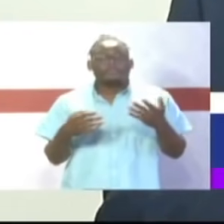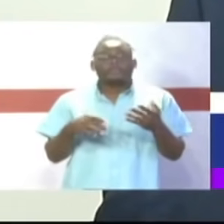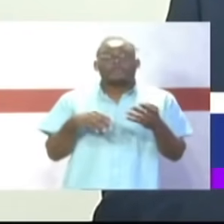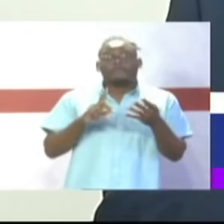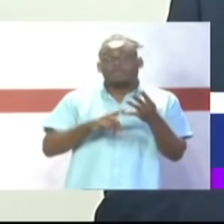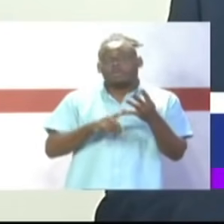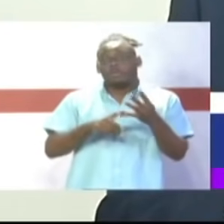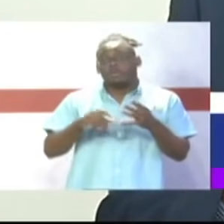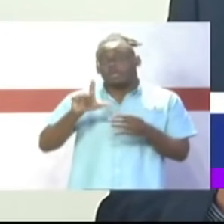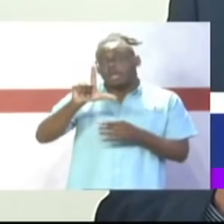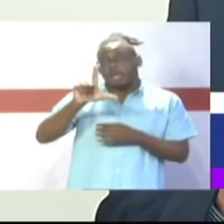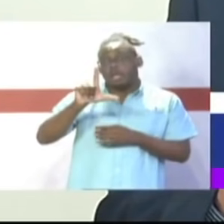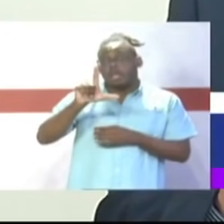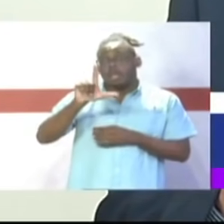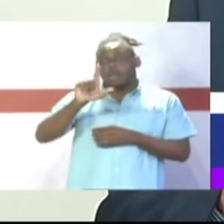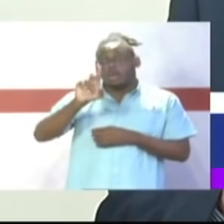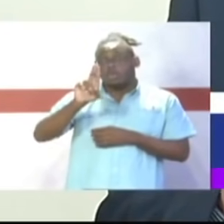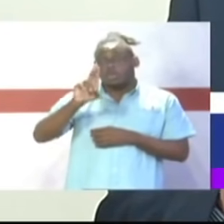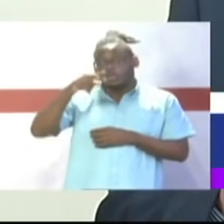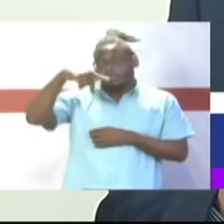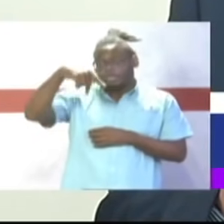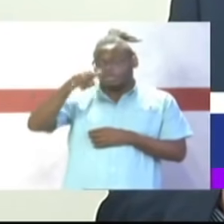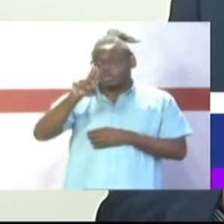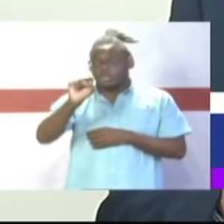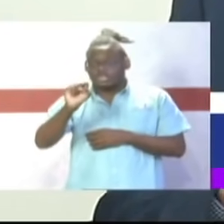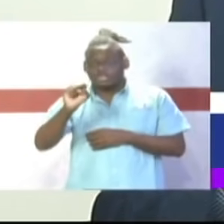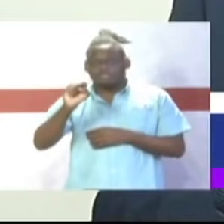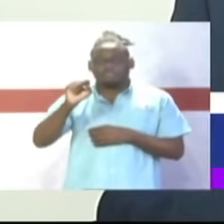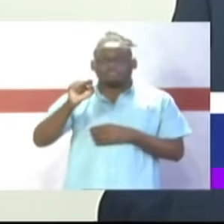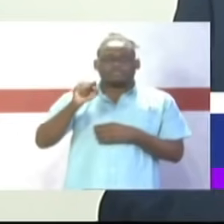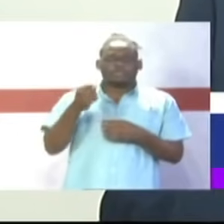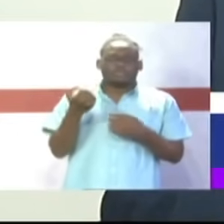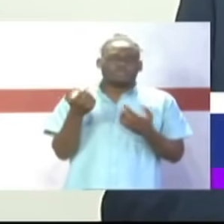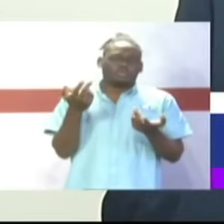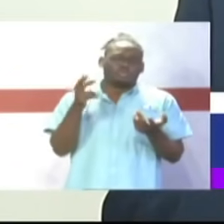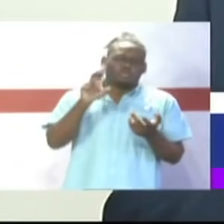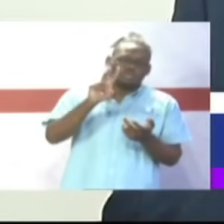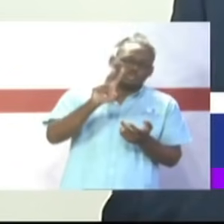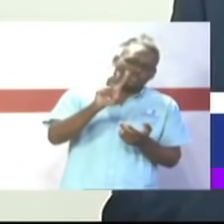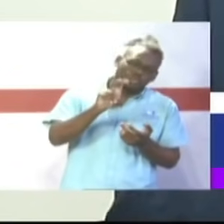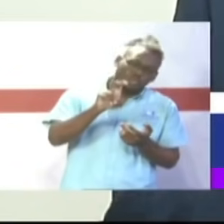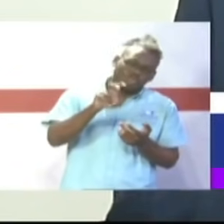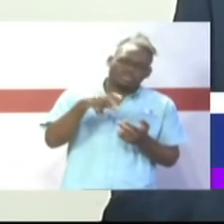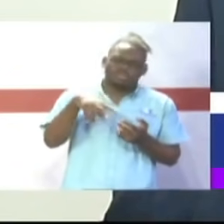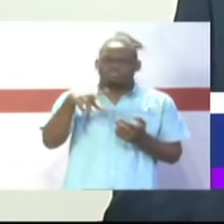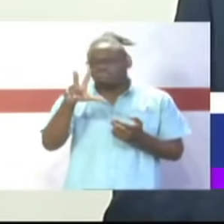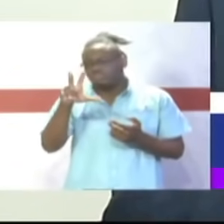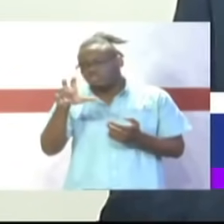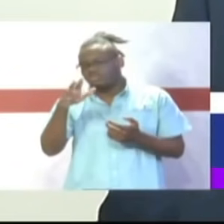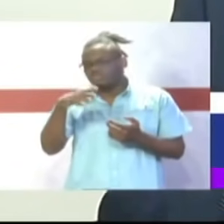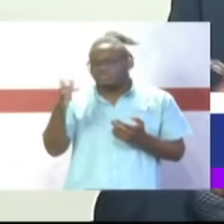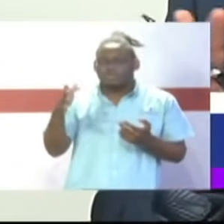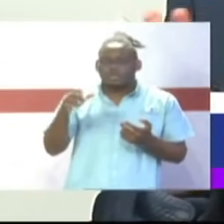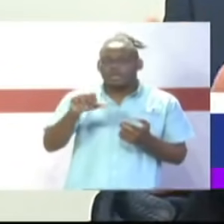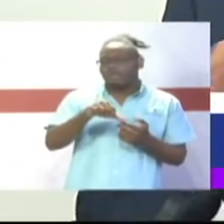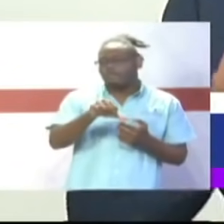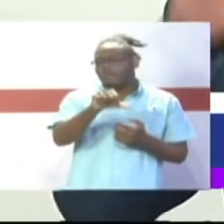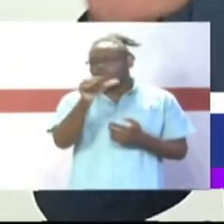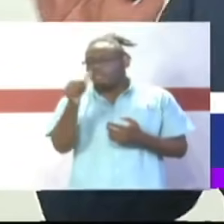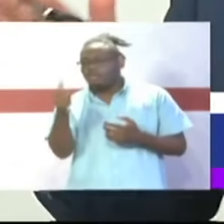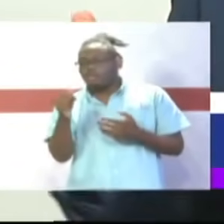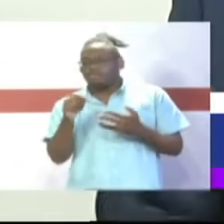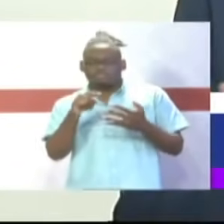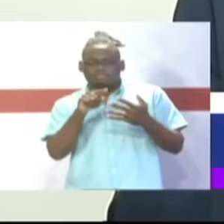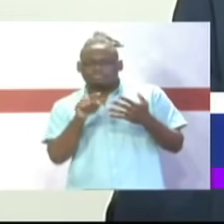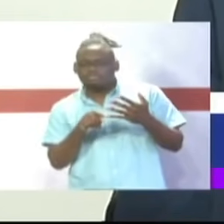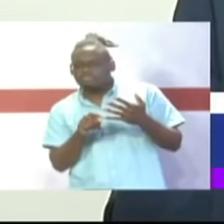300, and those on immunosuppressive therapy, both in the public and private sector, about 2,000. So that's how we